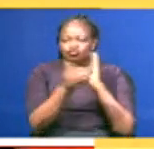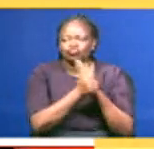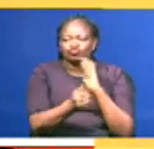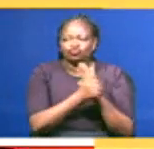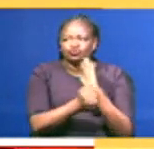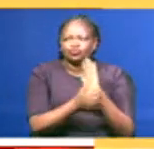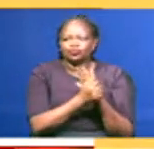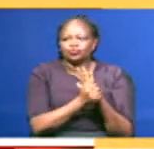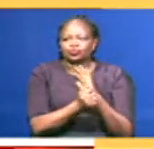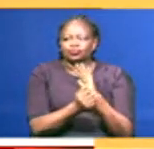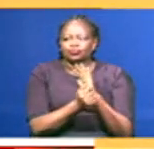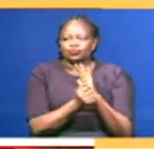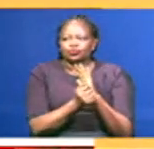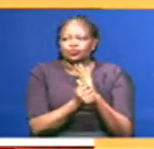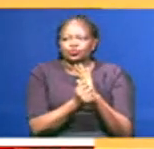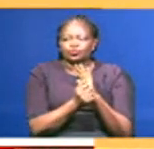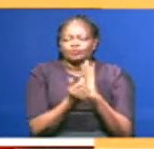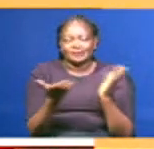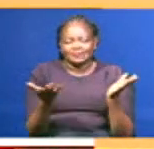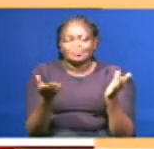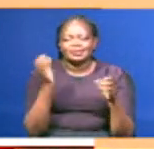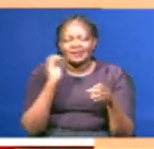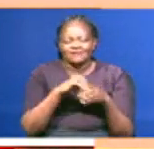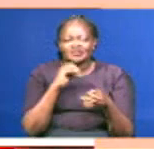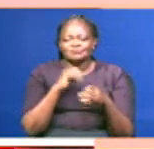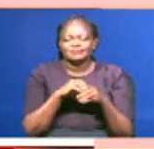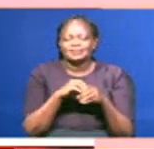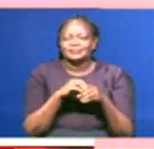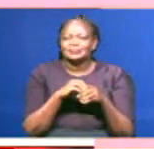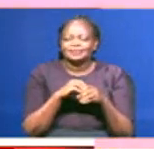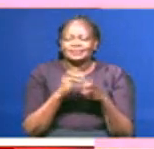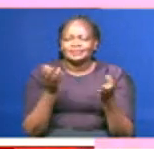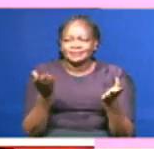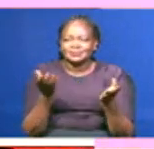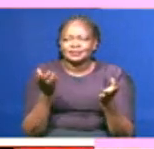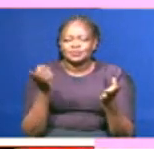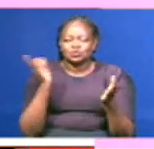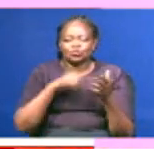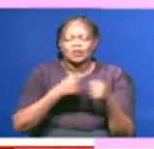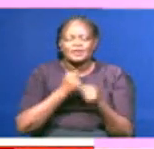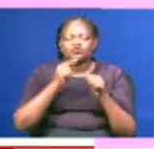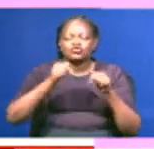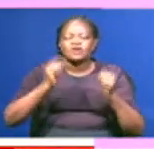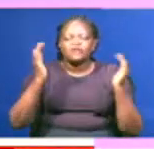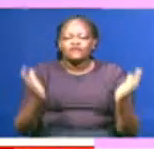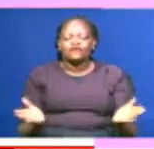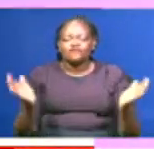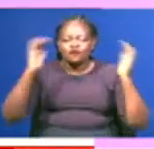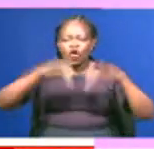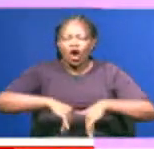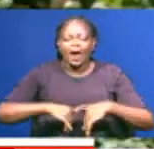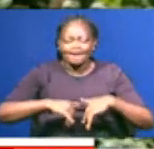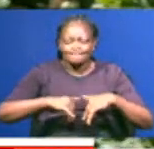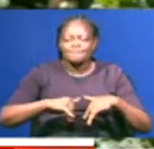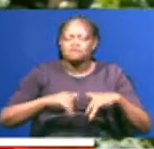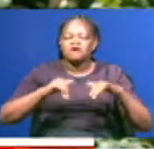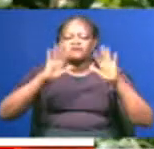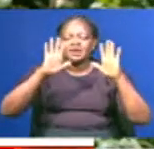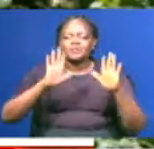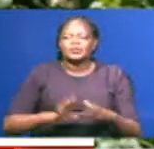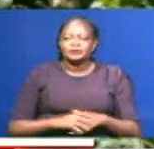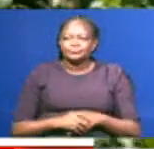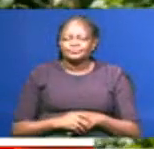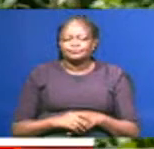in large-scale investment is what makes today's forum so critical.